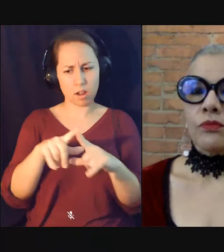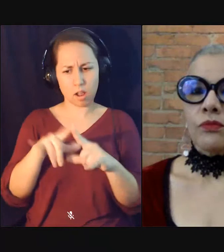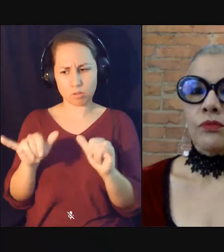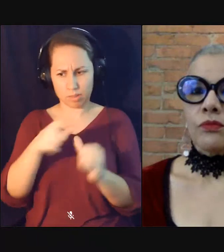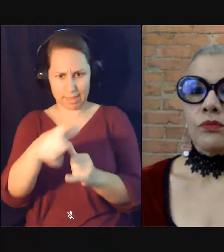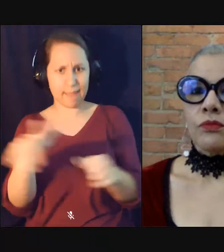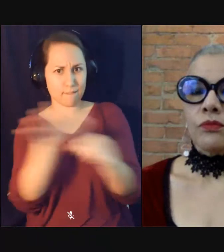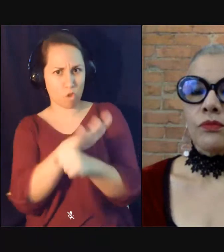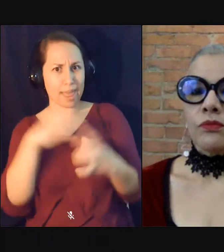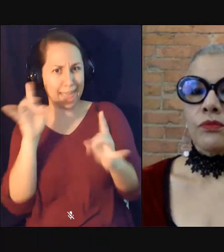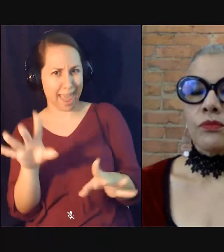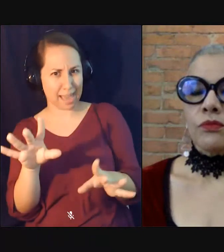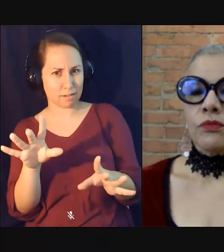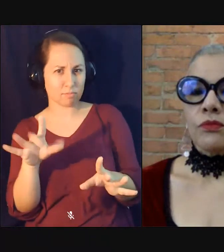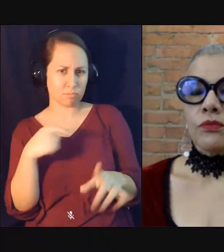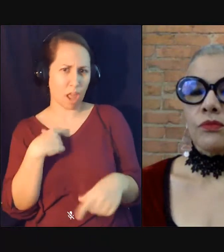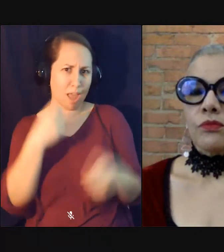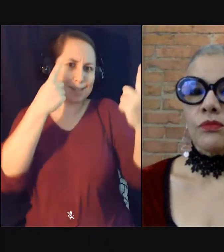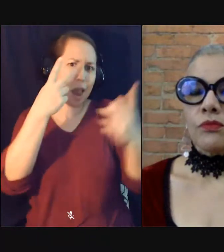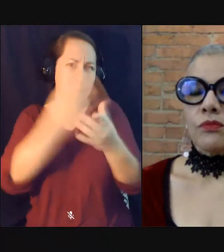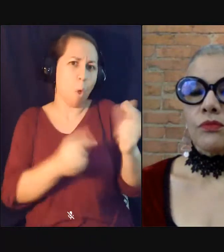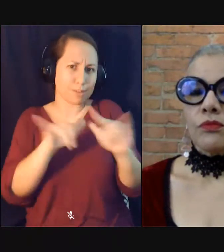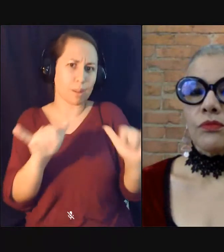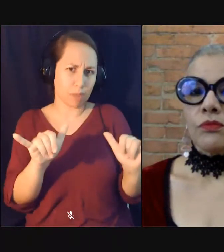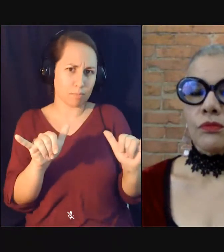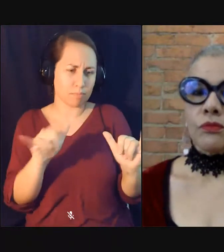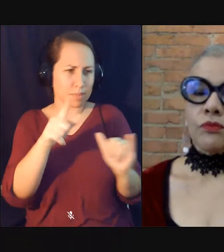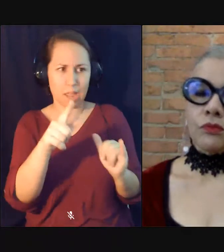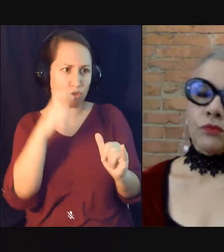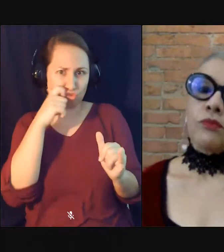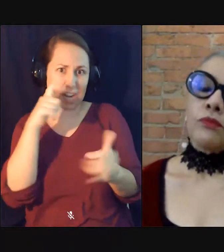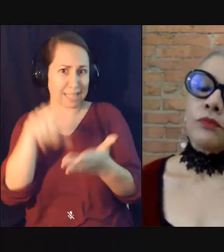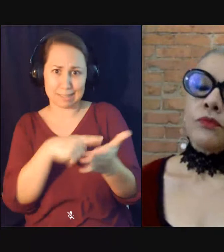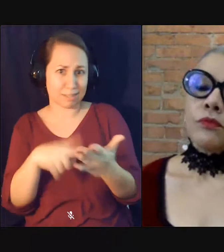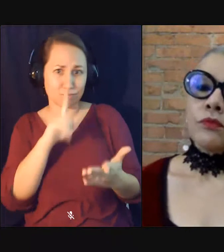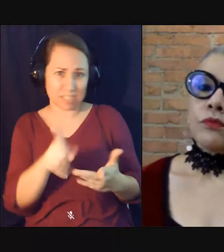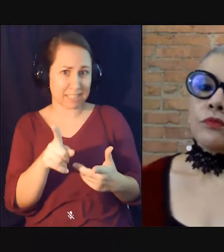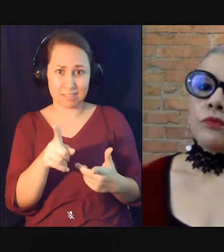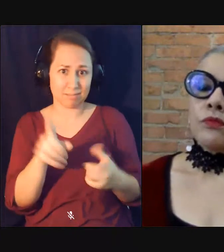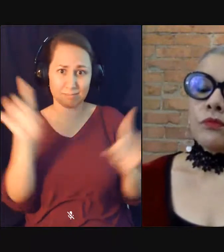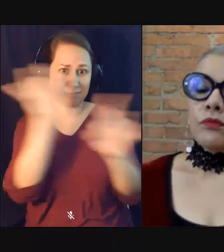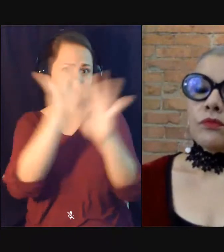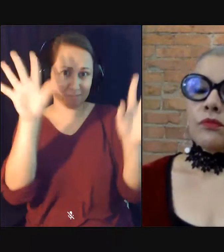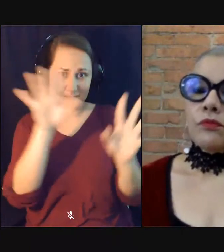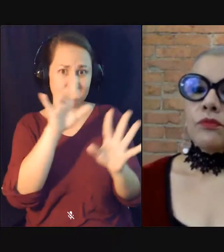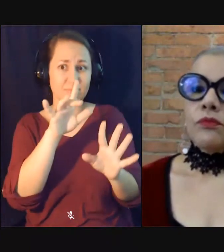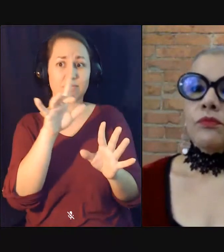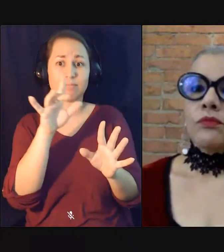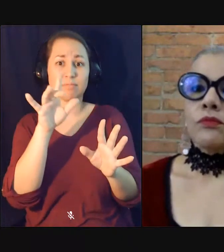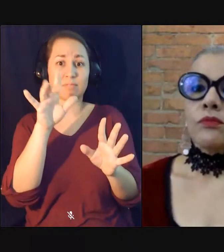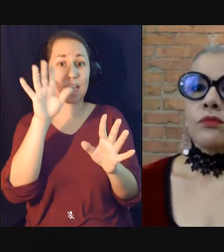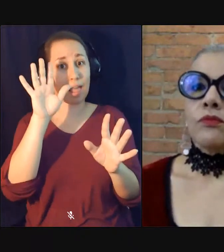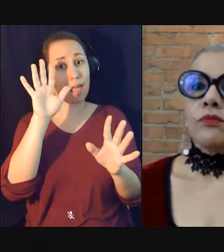hate. Every atrocity, and every racist atrocity in particular, in the history of mankind has been carried out